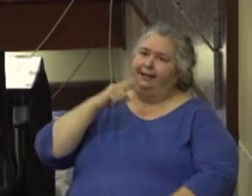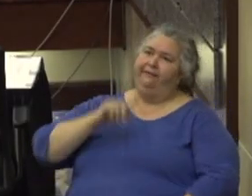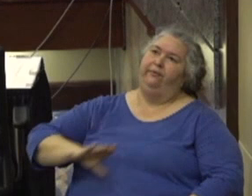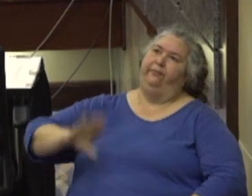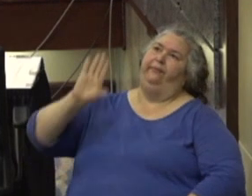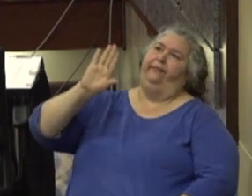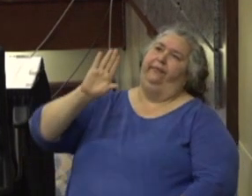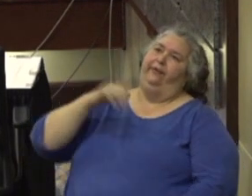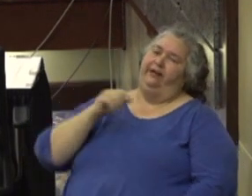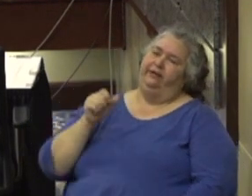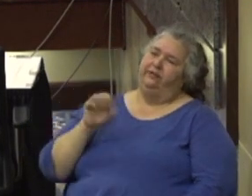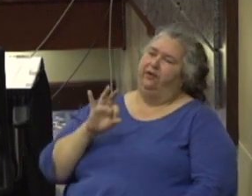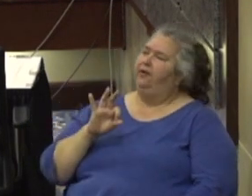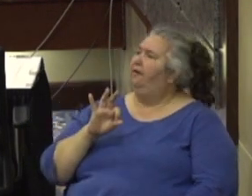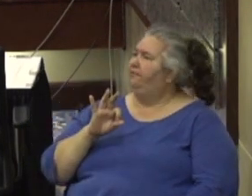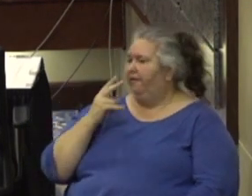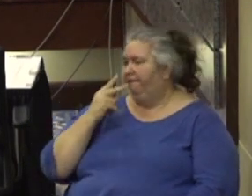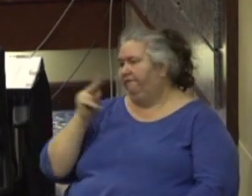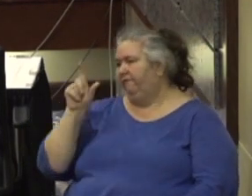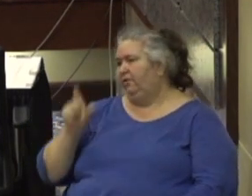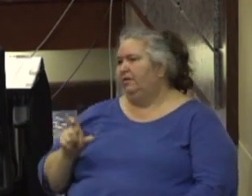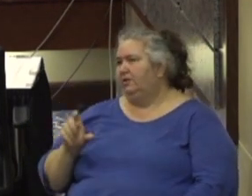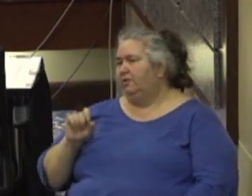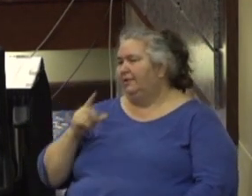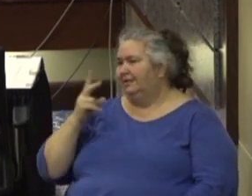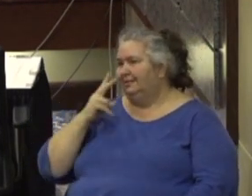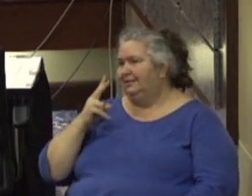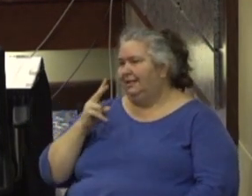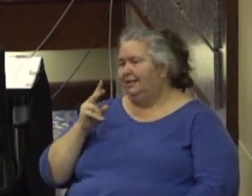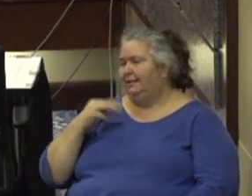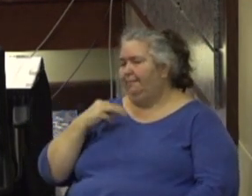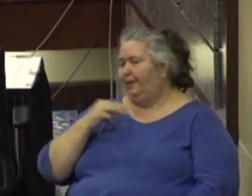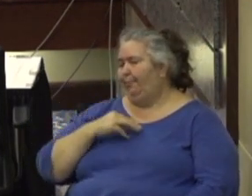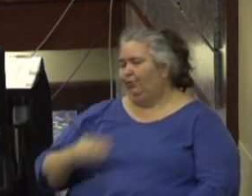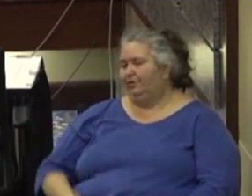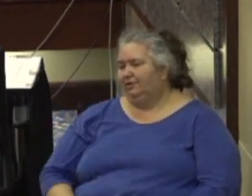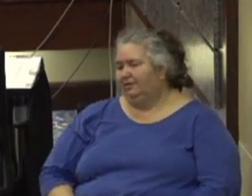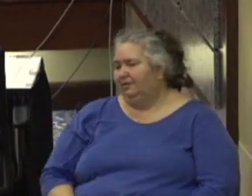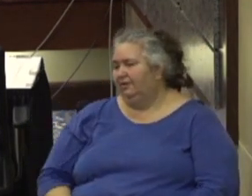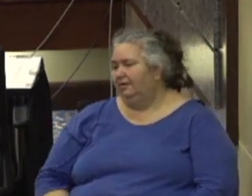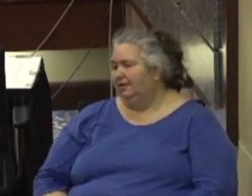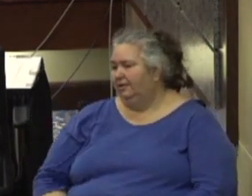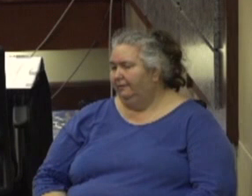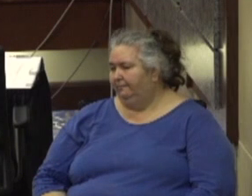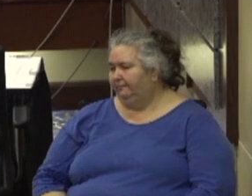turn off the deal on the side to be able to see all the council members while the presentations were being made.